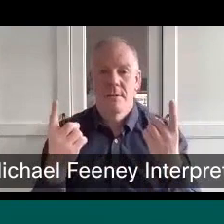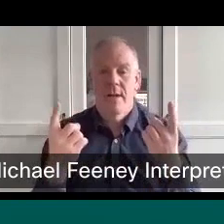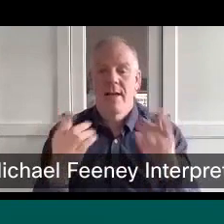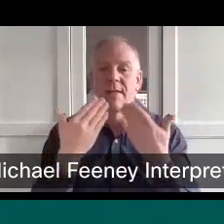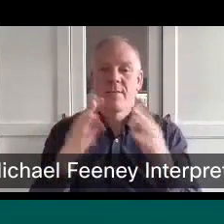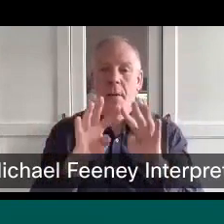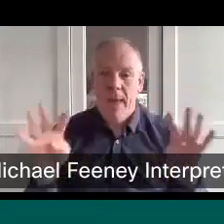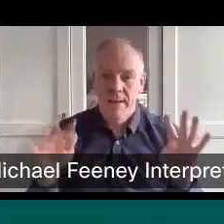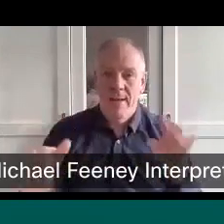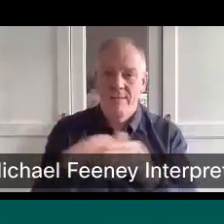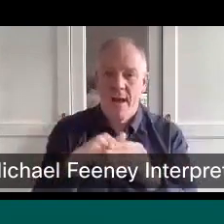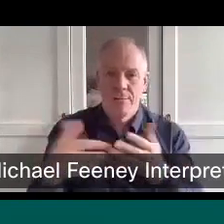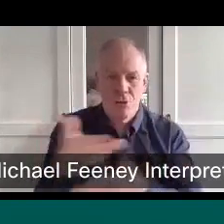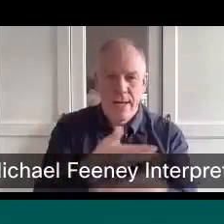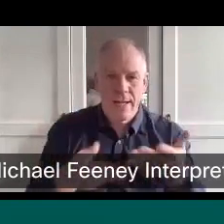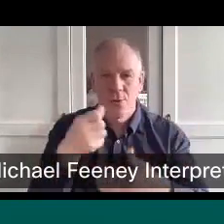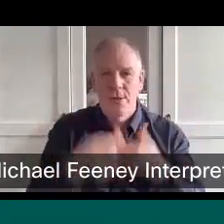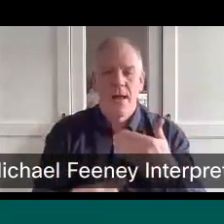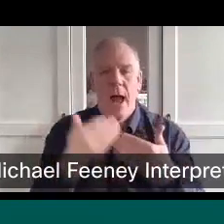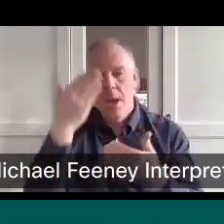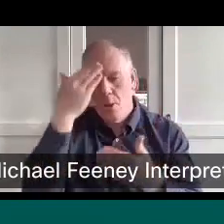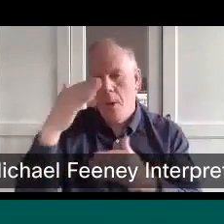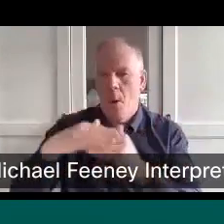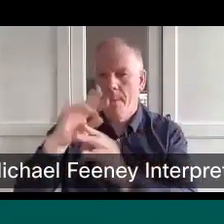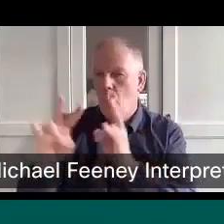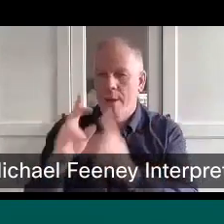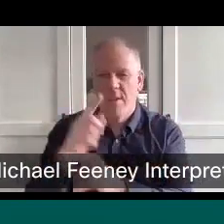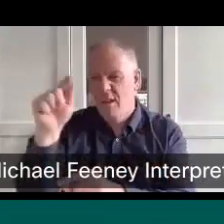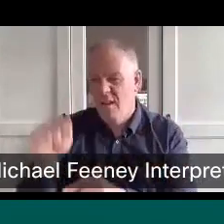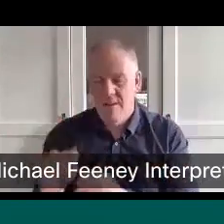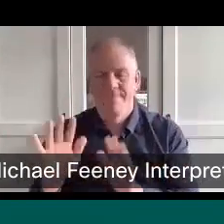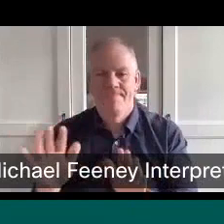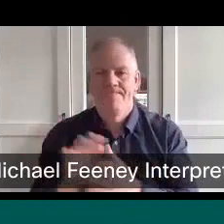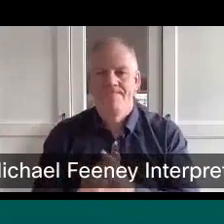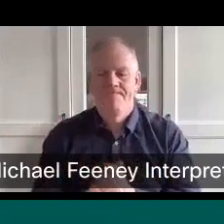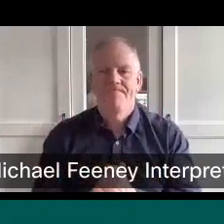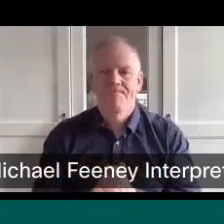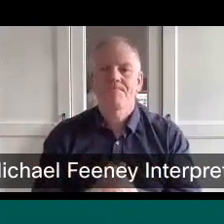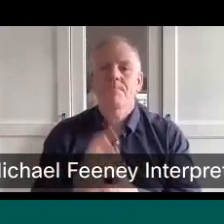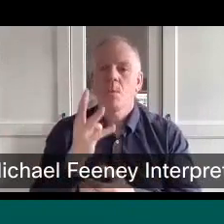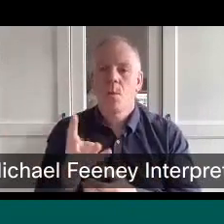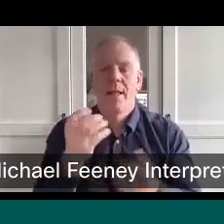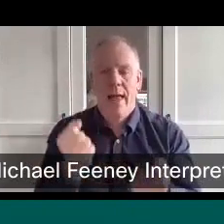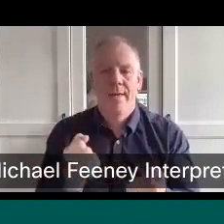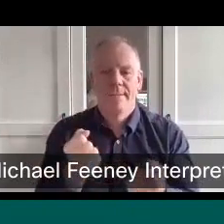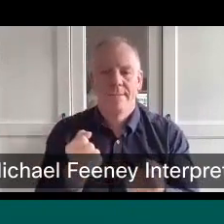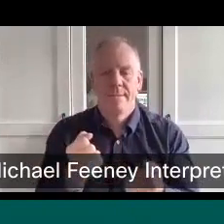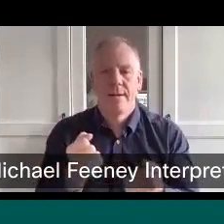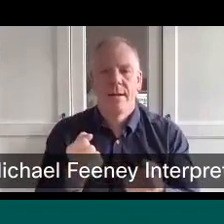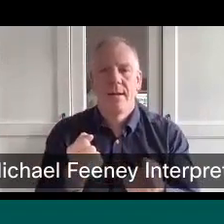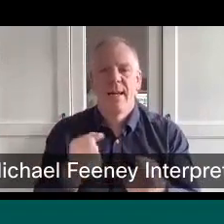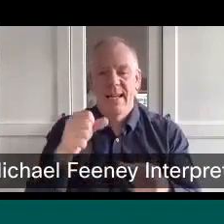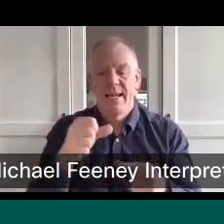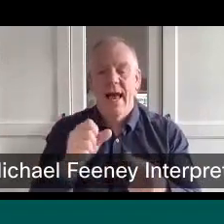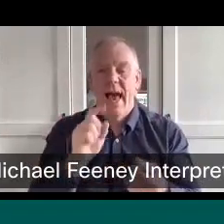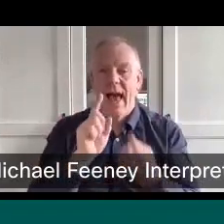panel for participating in the chat. I know there's a few more questions have come in there, and there will be, you know, a series of